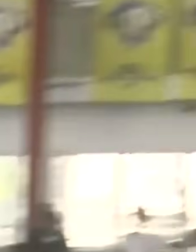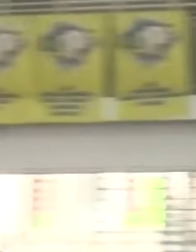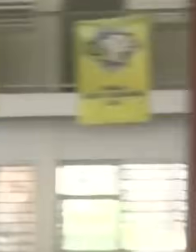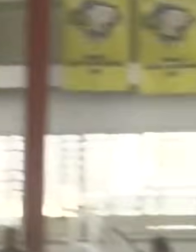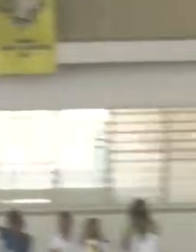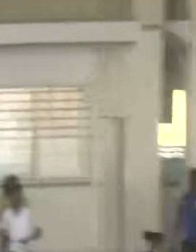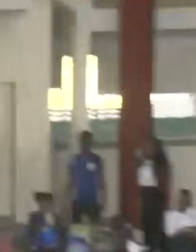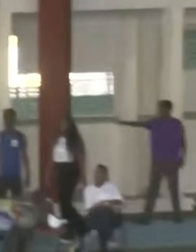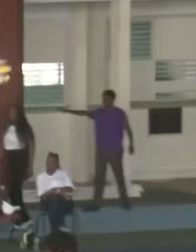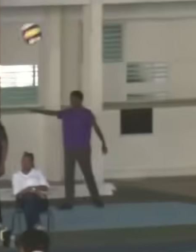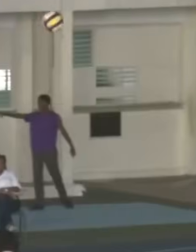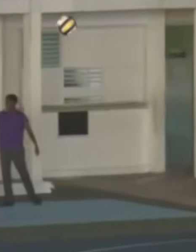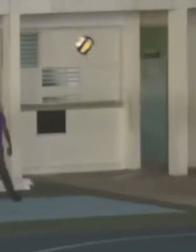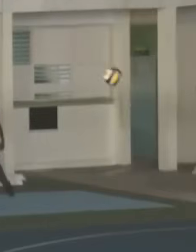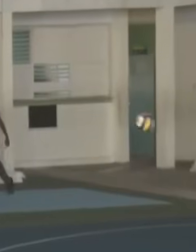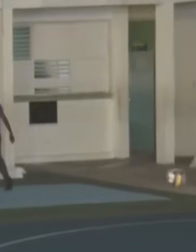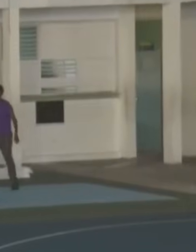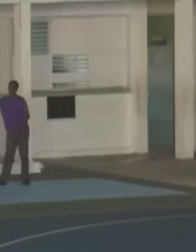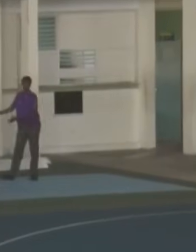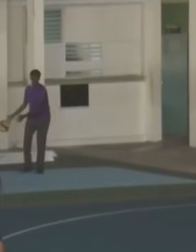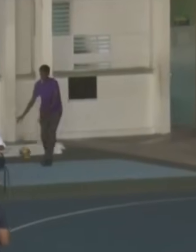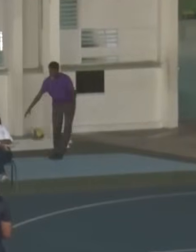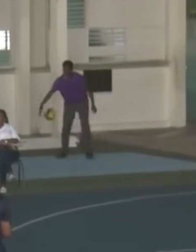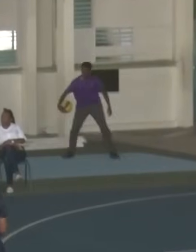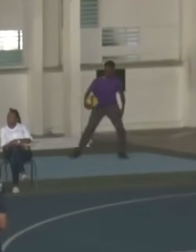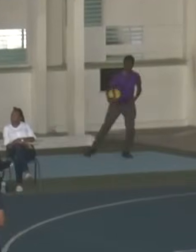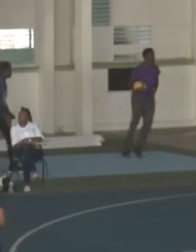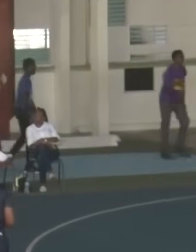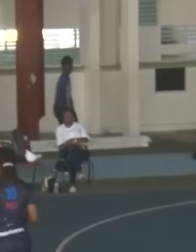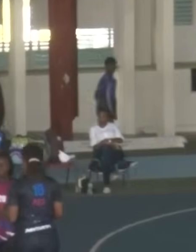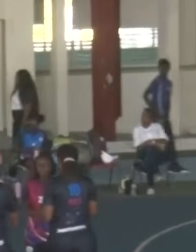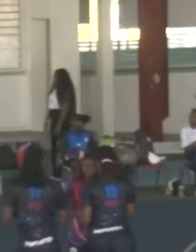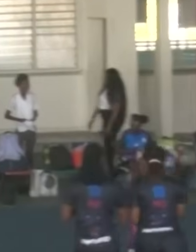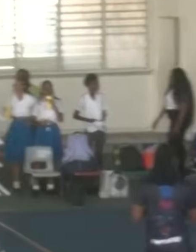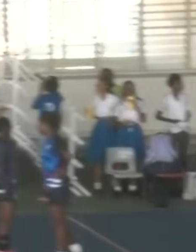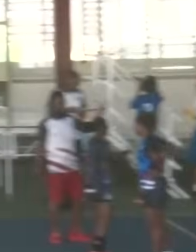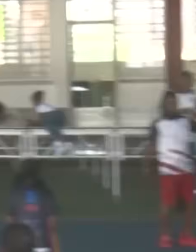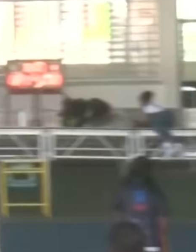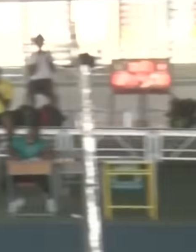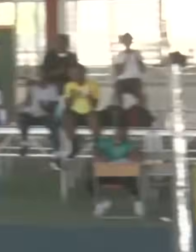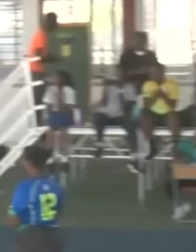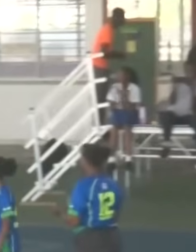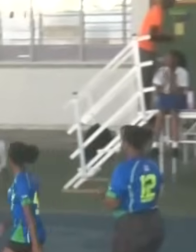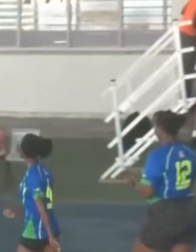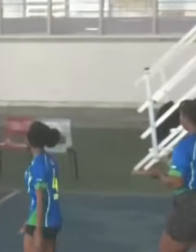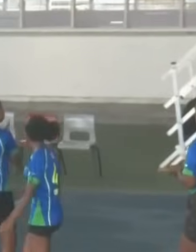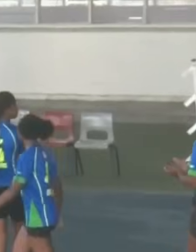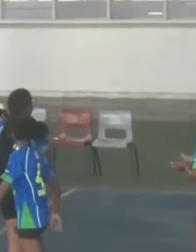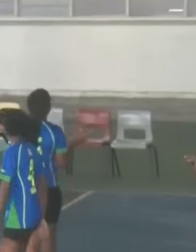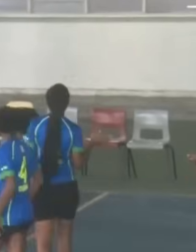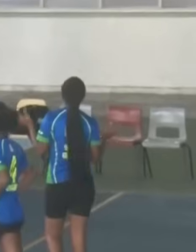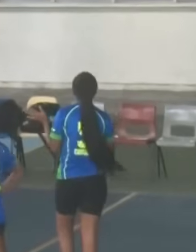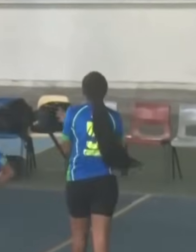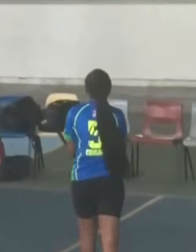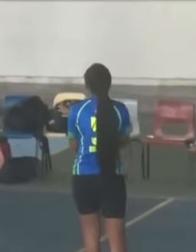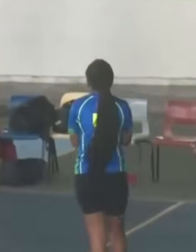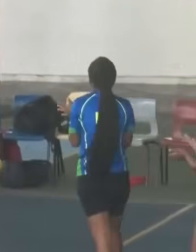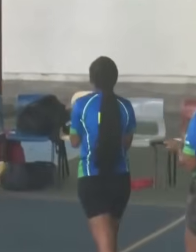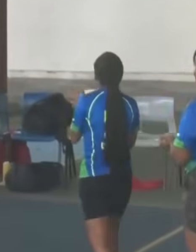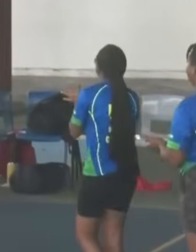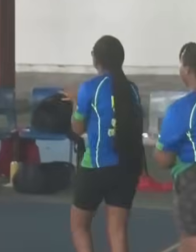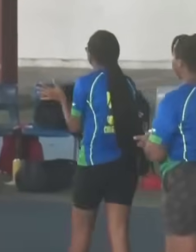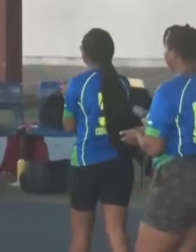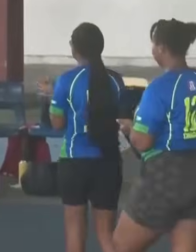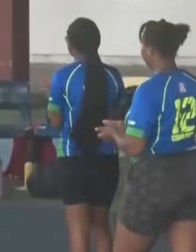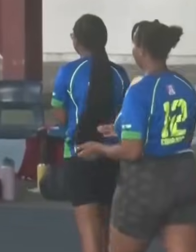second. St. Michael's School wrapping up the straight sets win. 25-17, 25-8 over Dighton